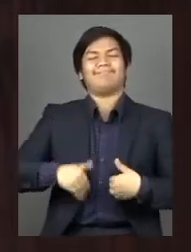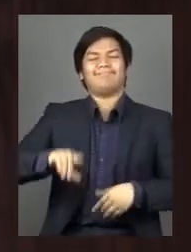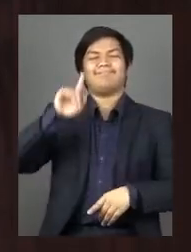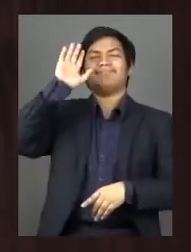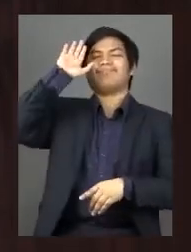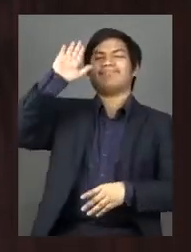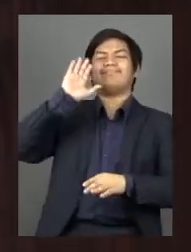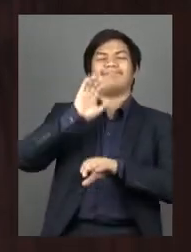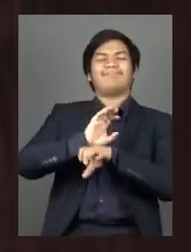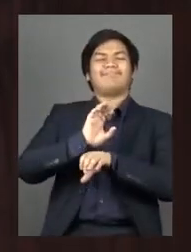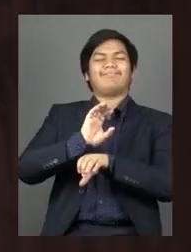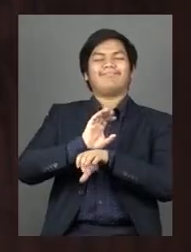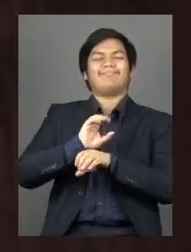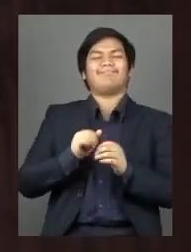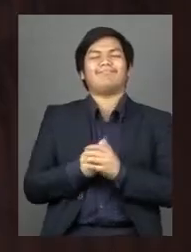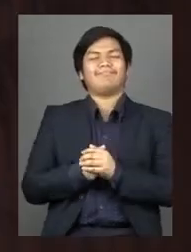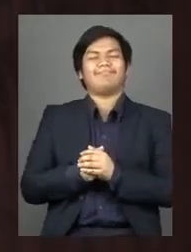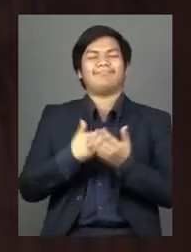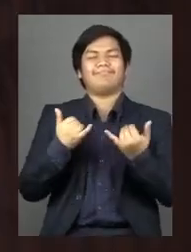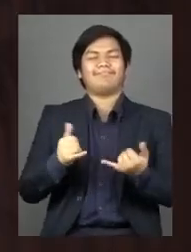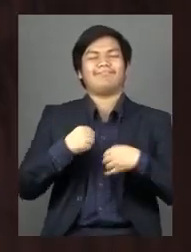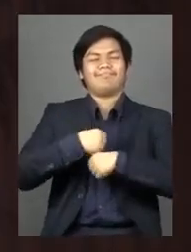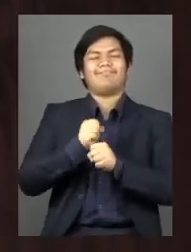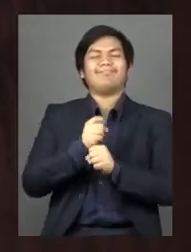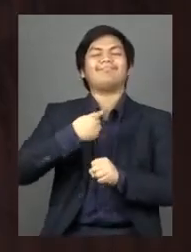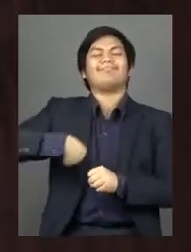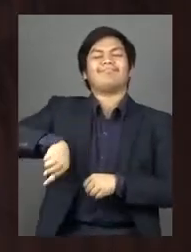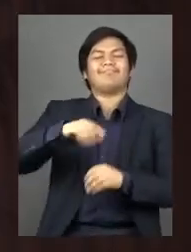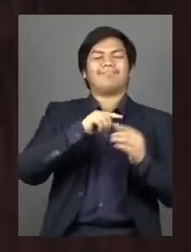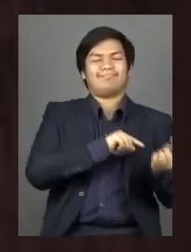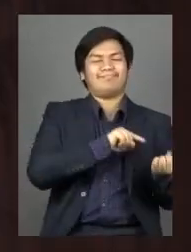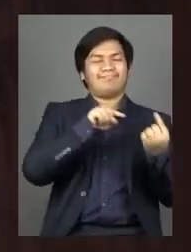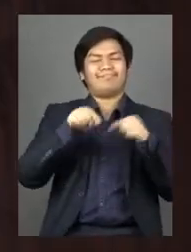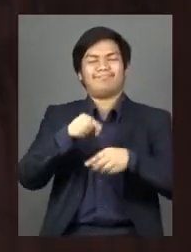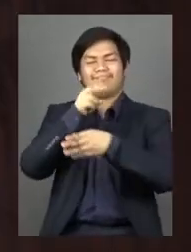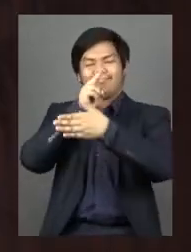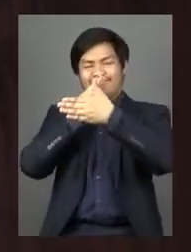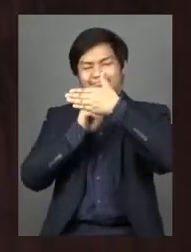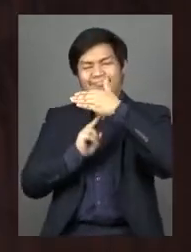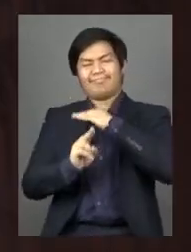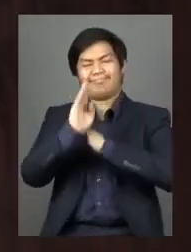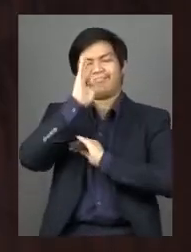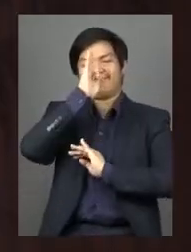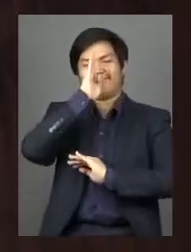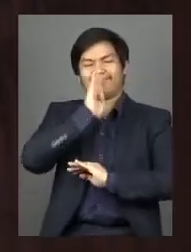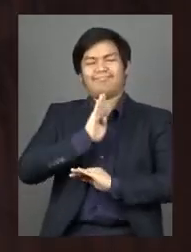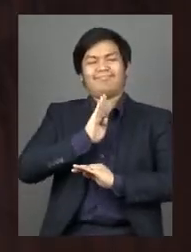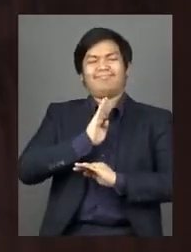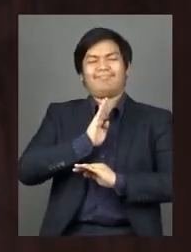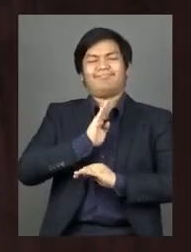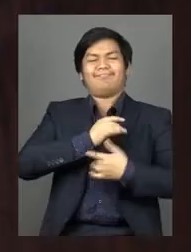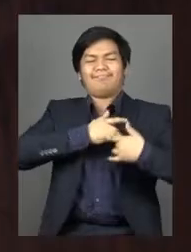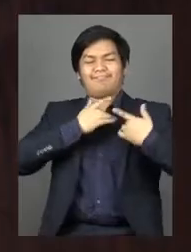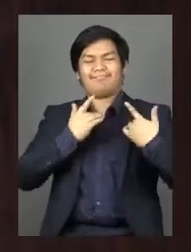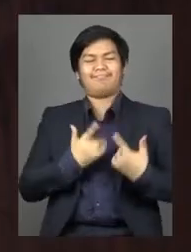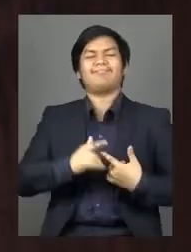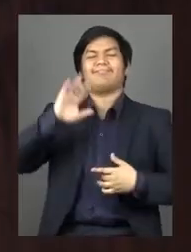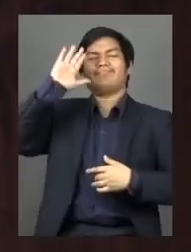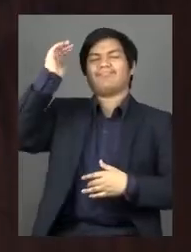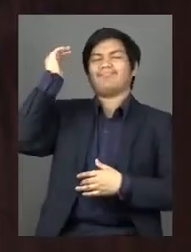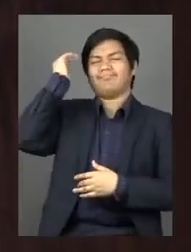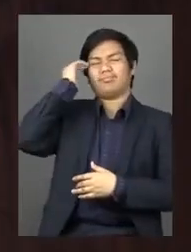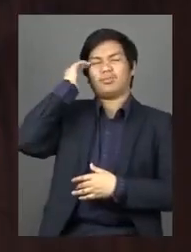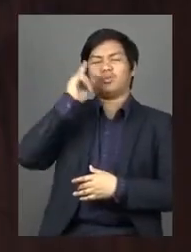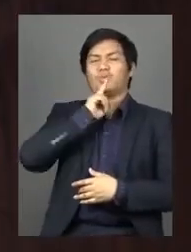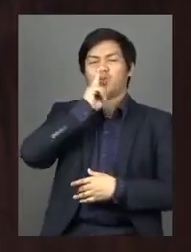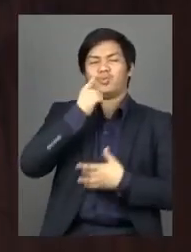church. Now cause us to come with all humility and brokenness, for You know who we really